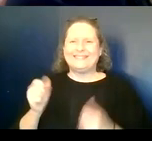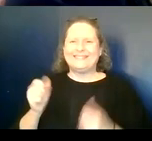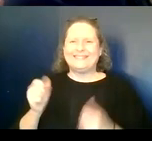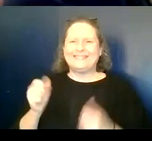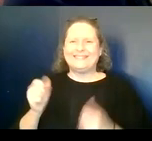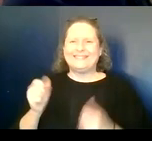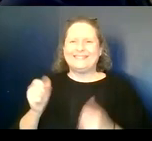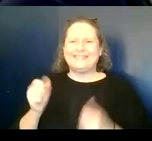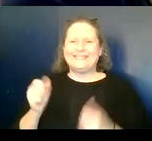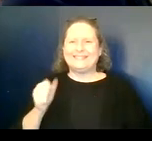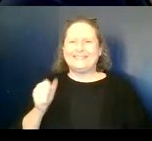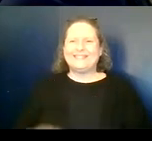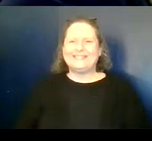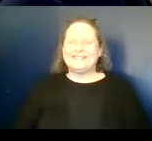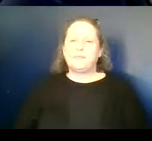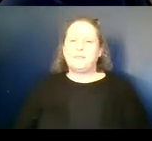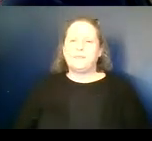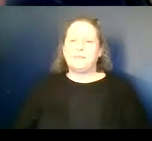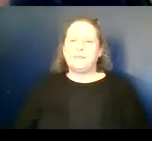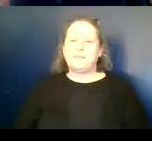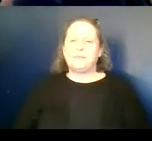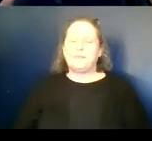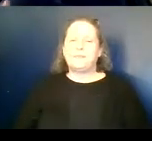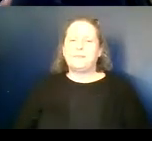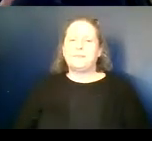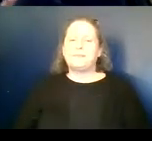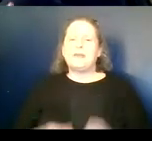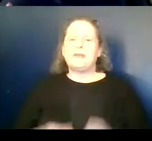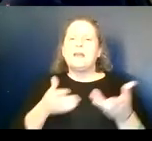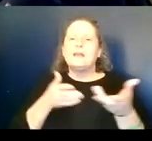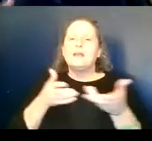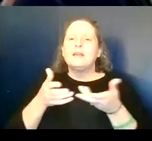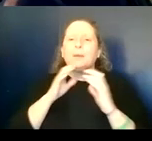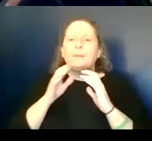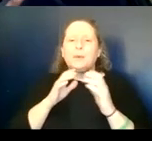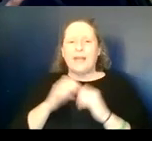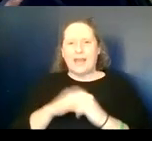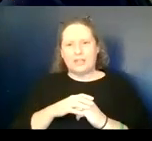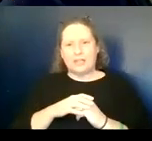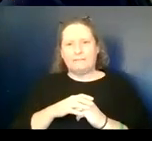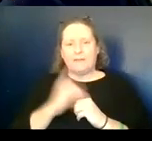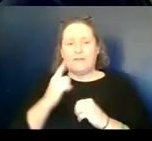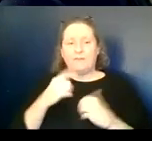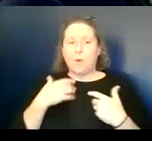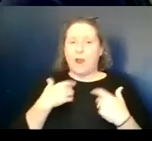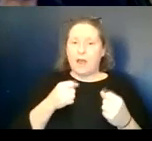communication with not only healthy sexuality but also healthy relationships are very